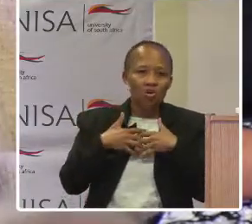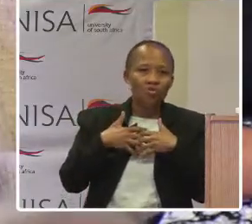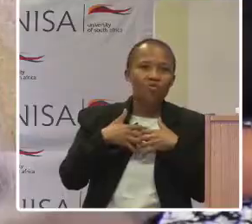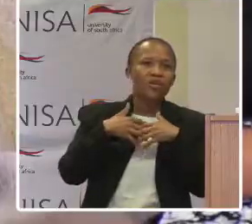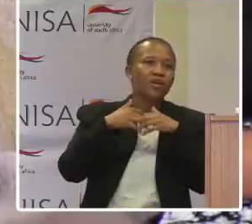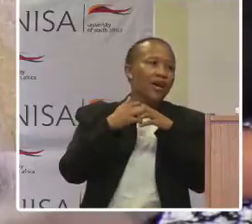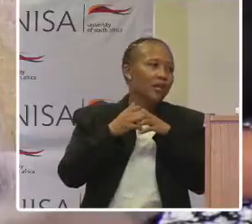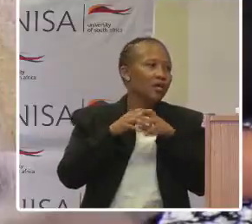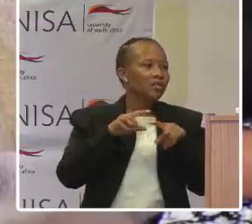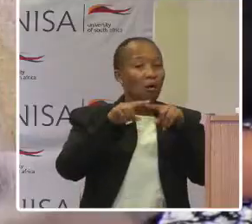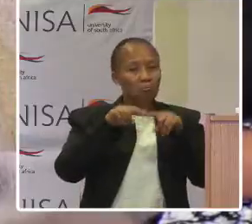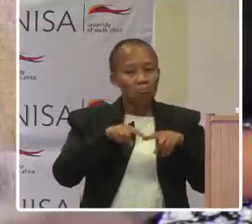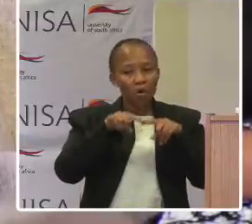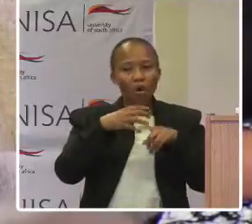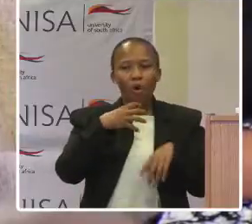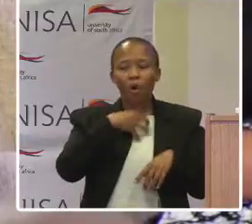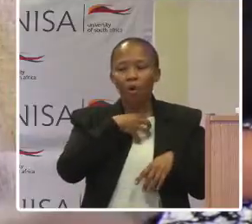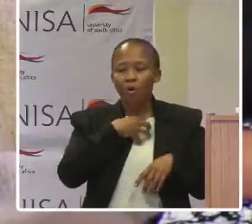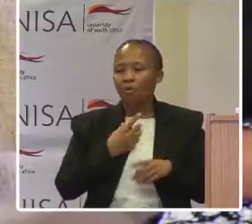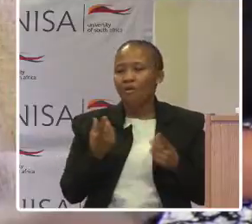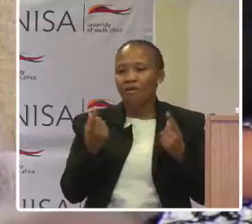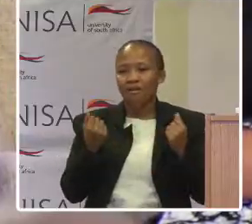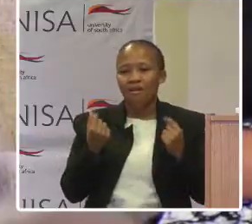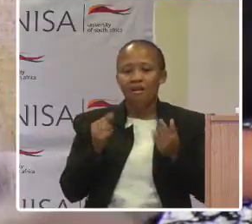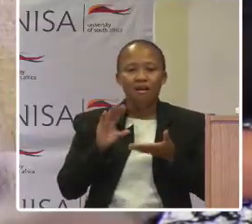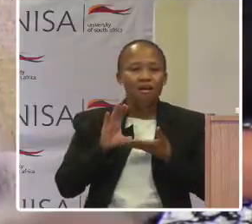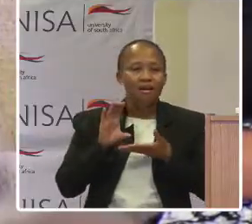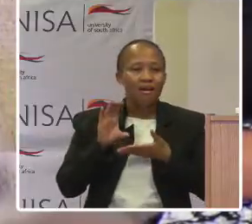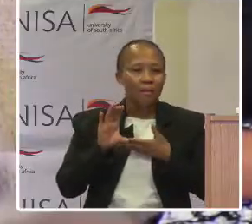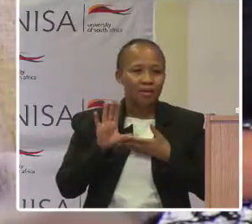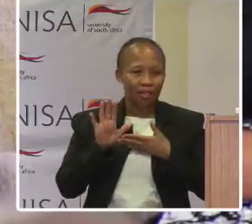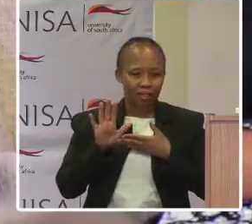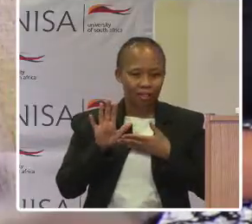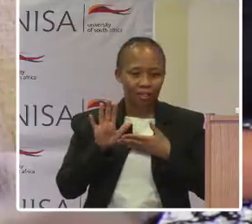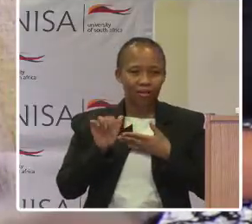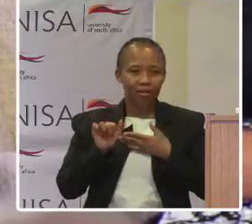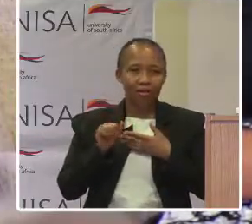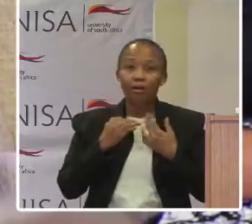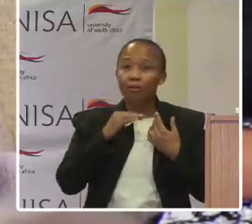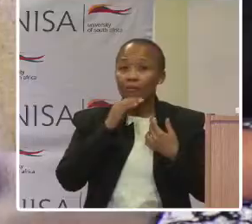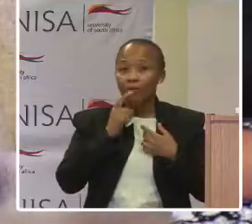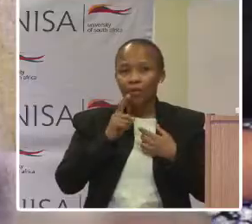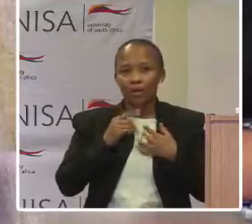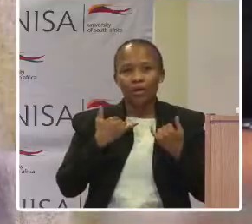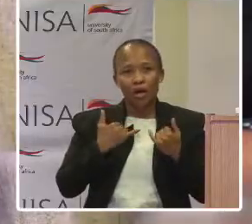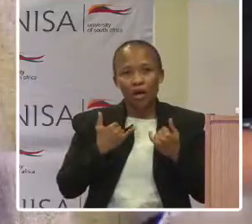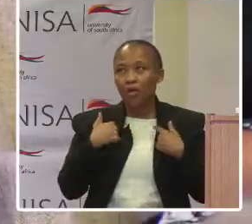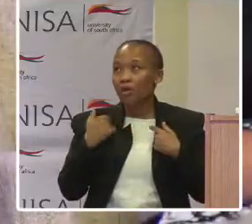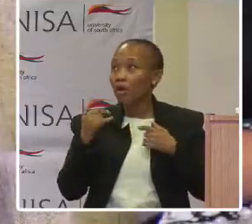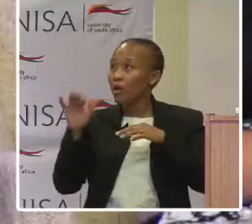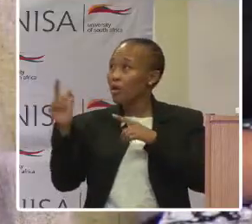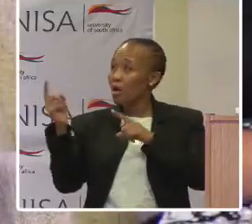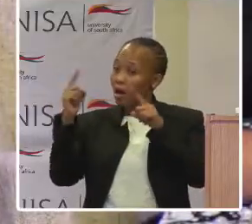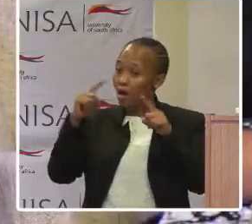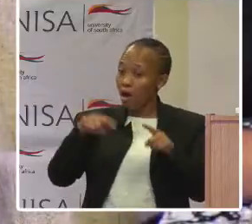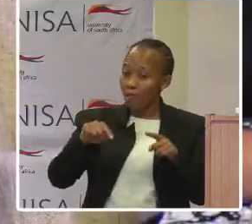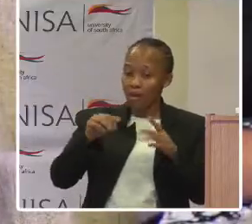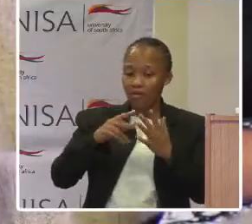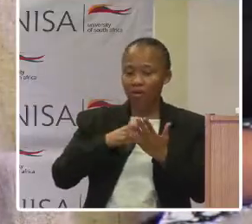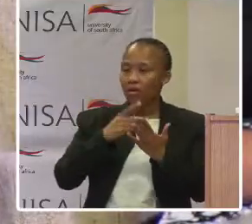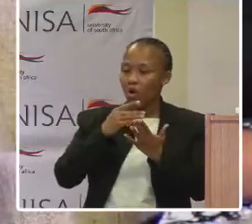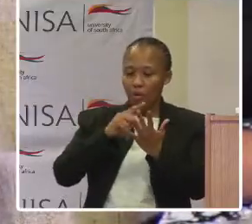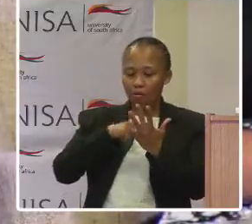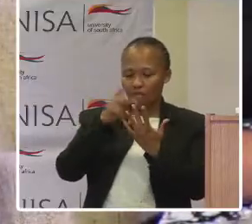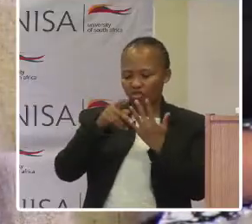reliant on their own capital, which might not always be so forthcoming in order to fund projects like that. That